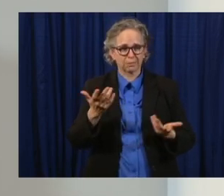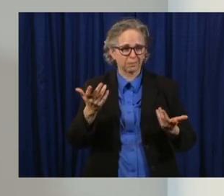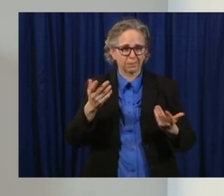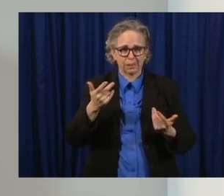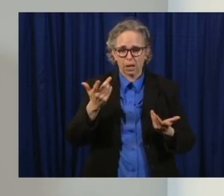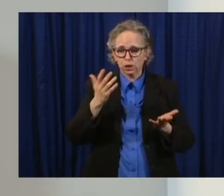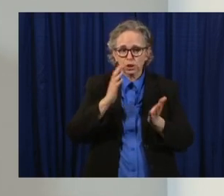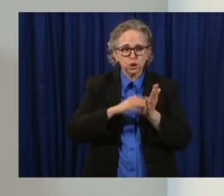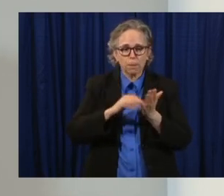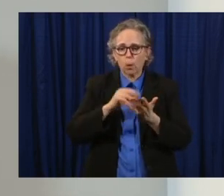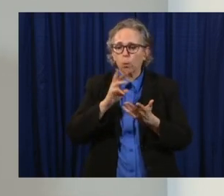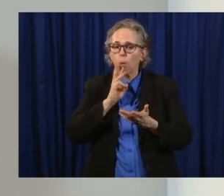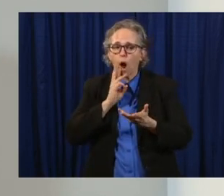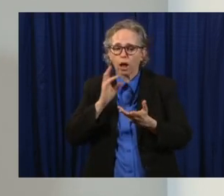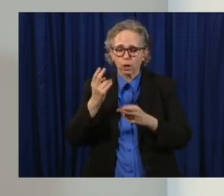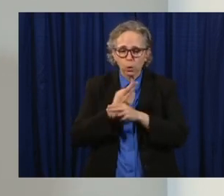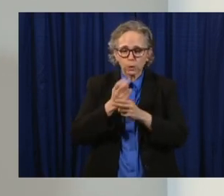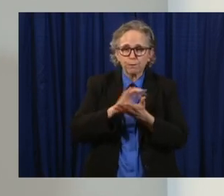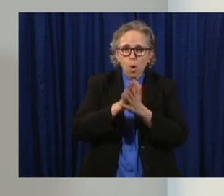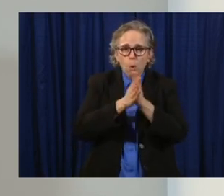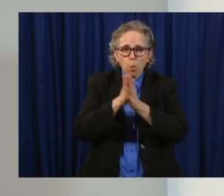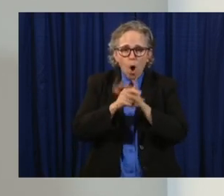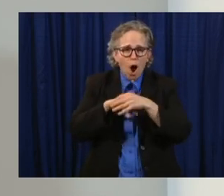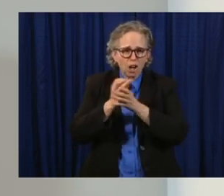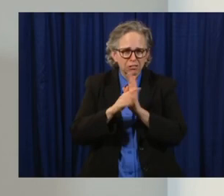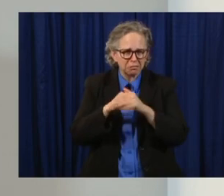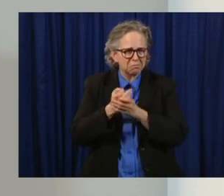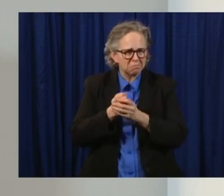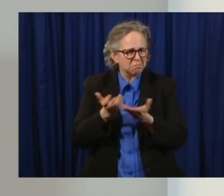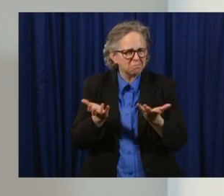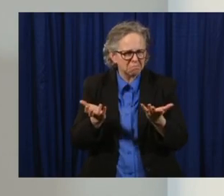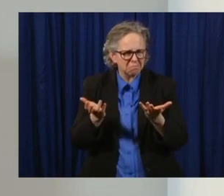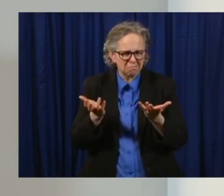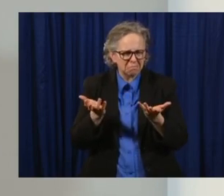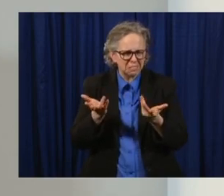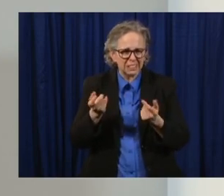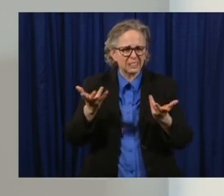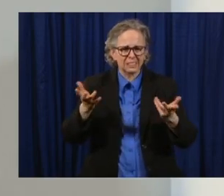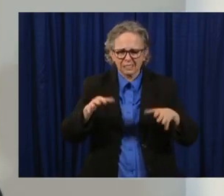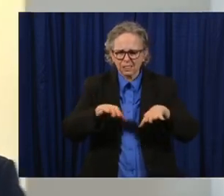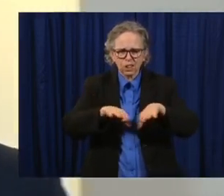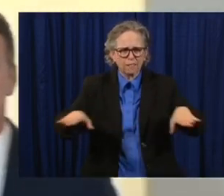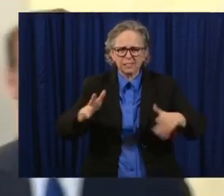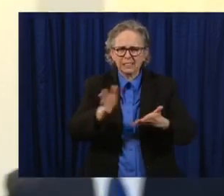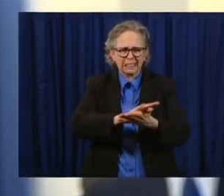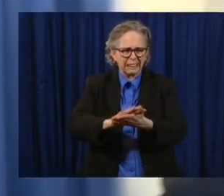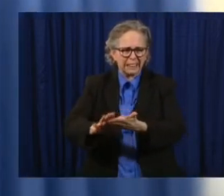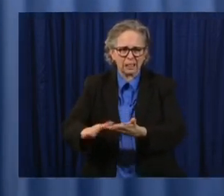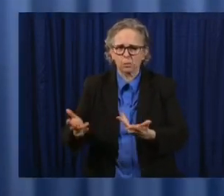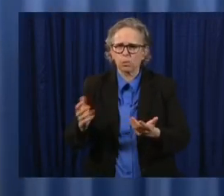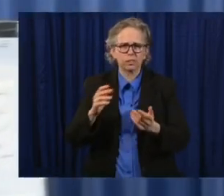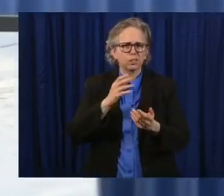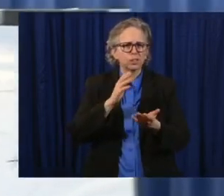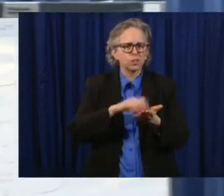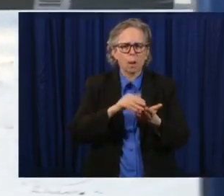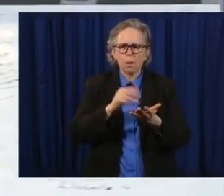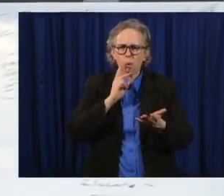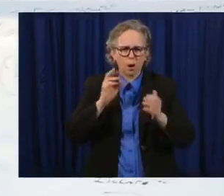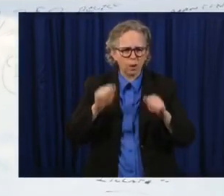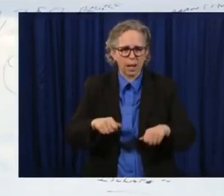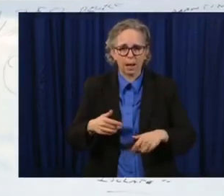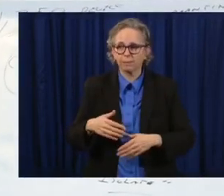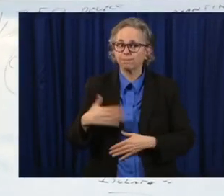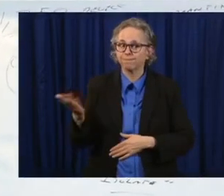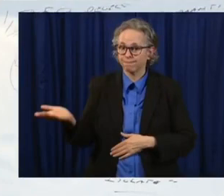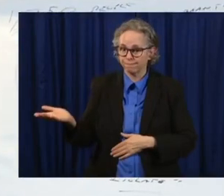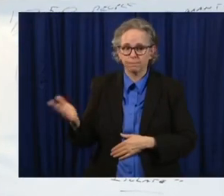can do to clean your hands and clean surfaces to make them safe. One of the things we heard yesterday was just